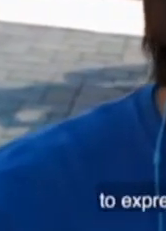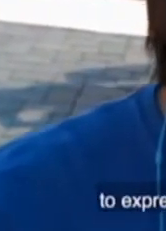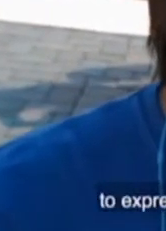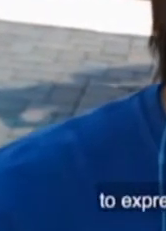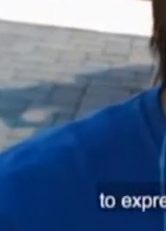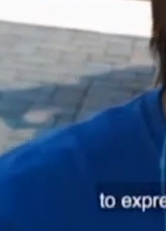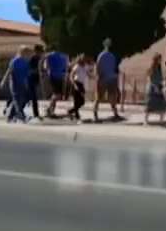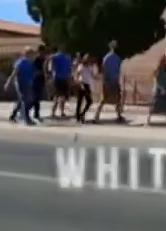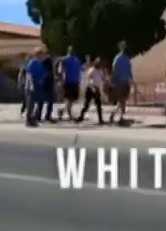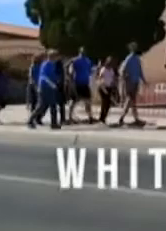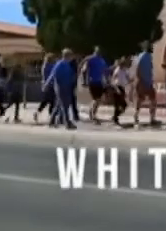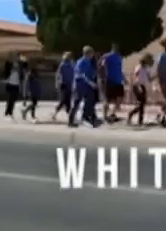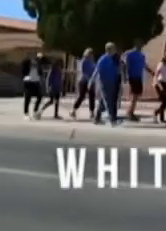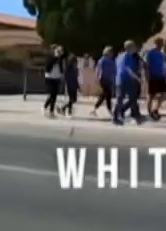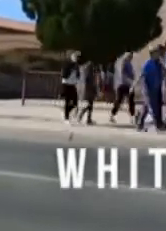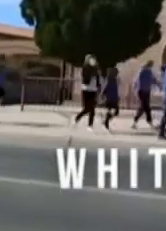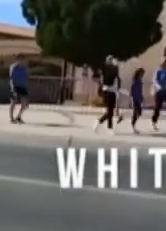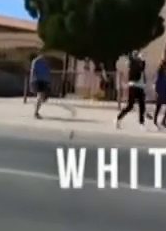who they really are.